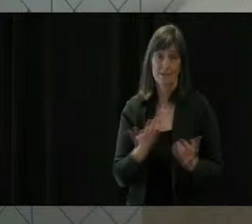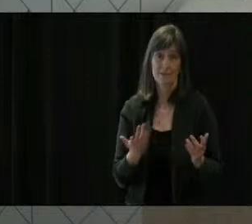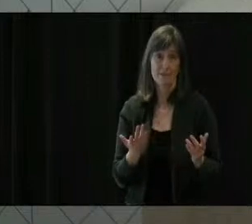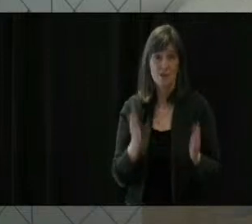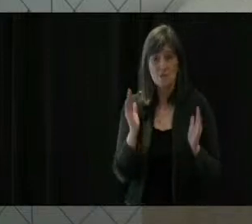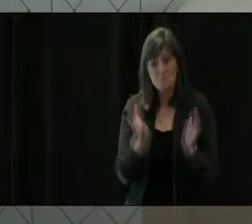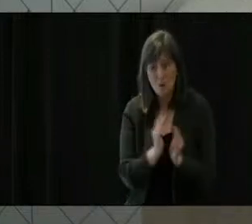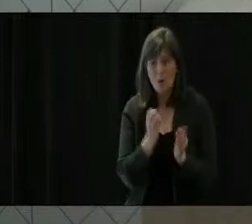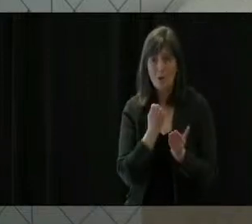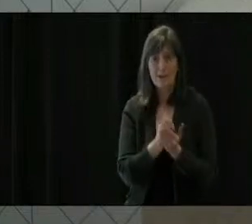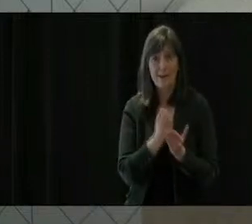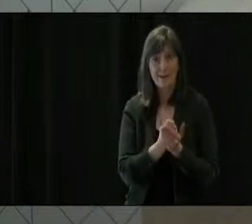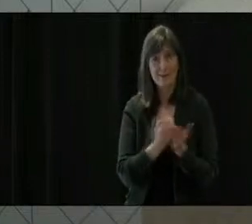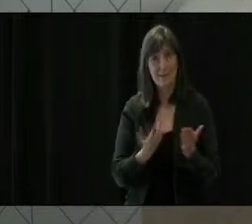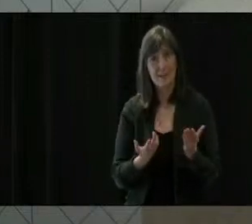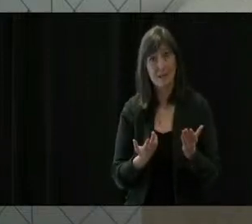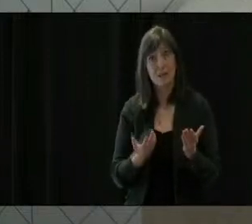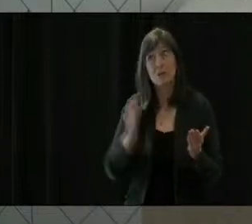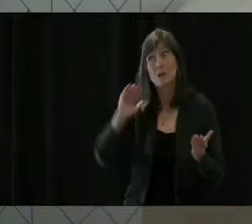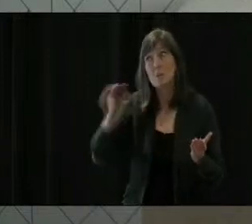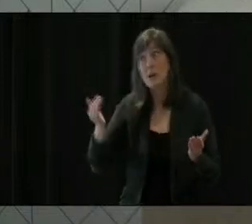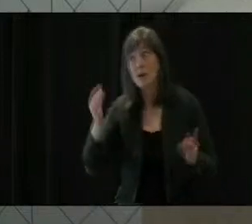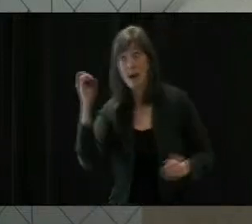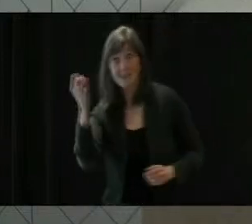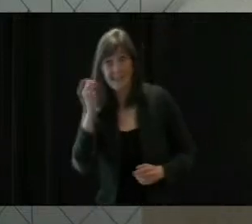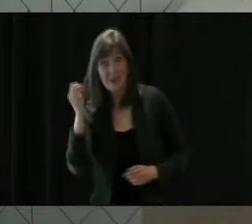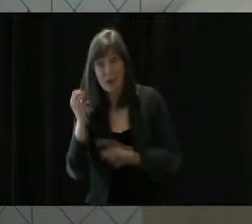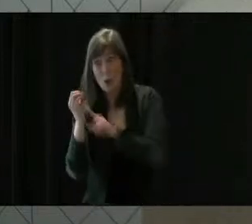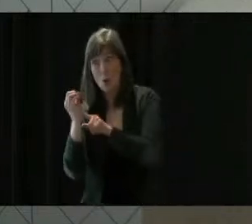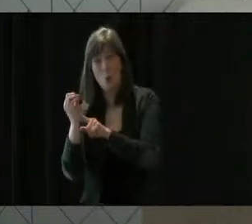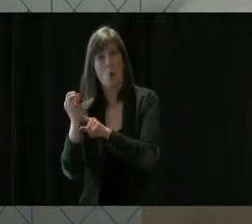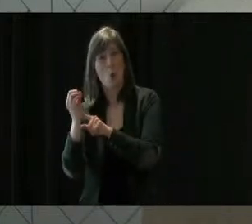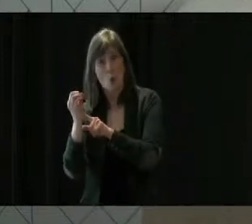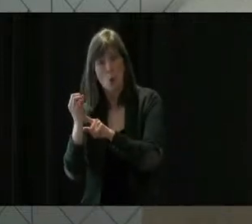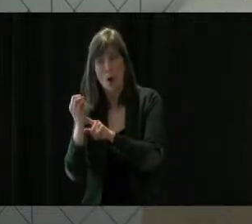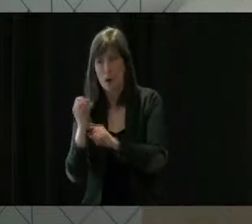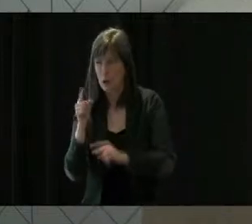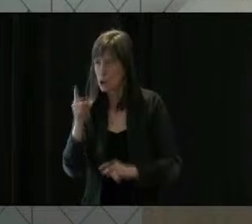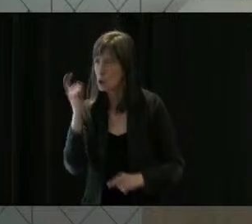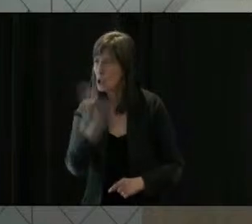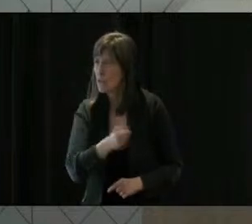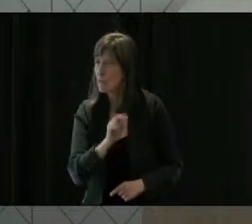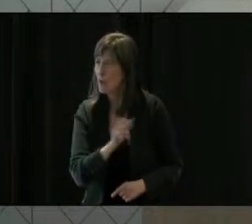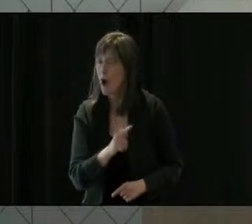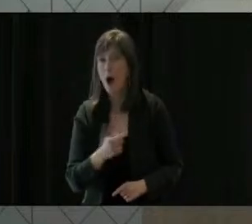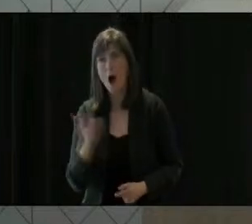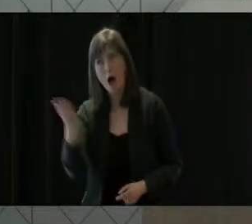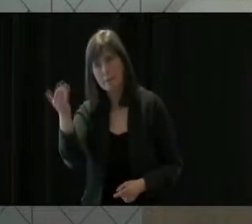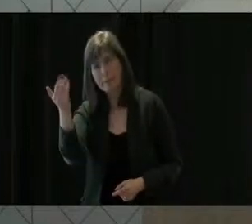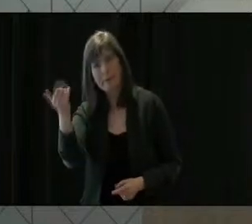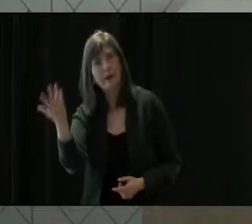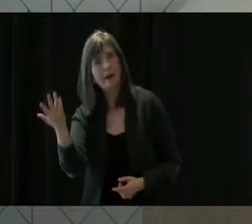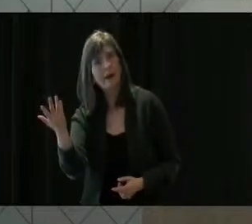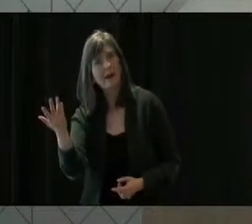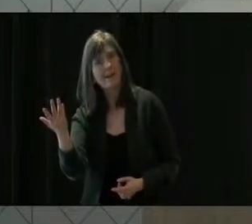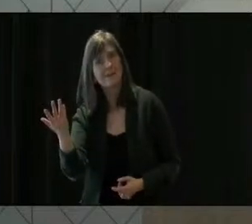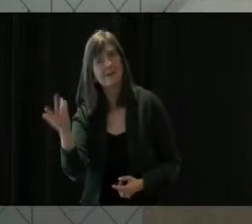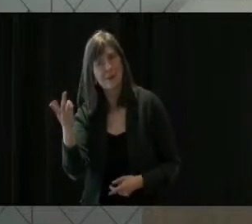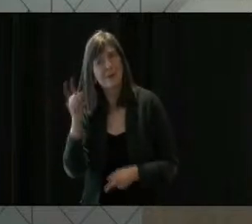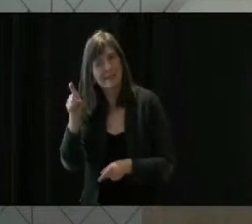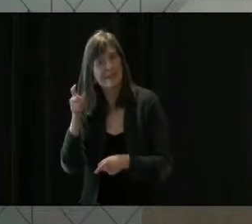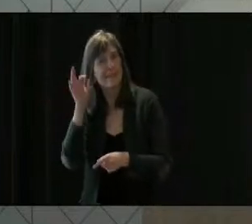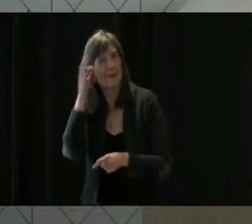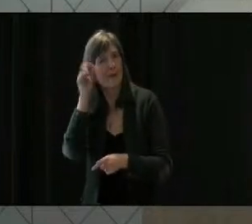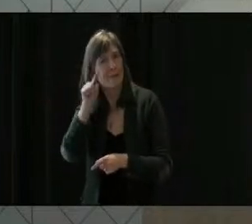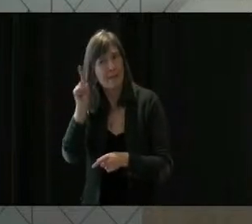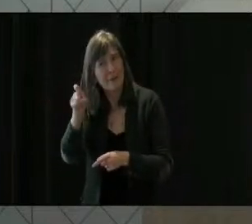about relative to, say, the province of Ontario are much smaller. But, if similar situations